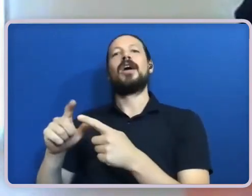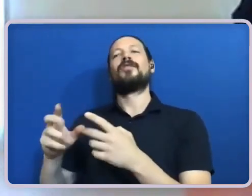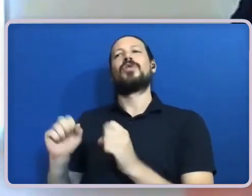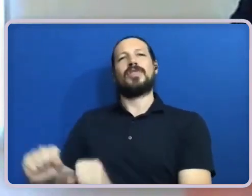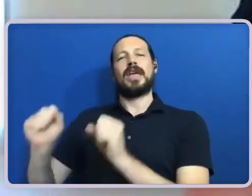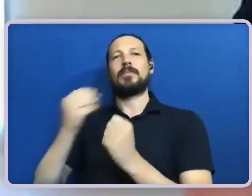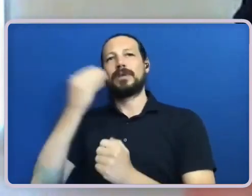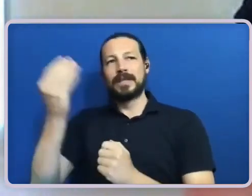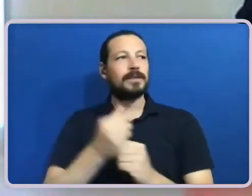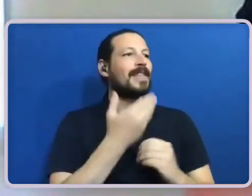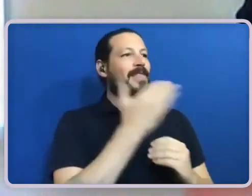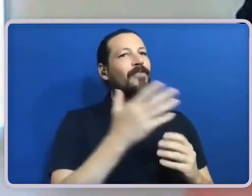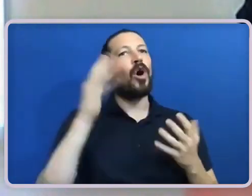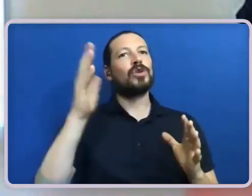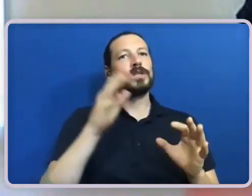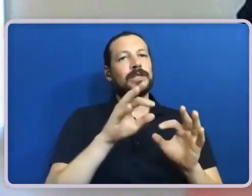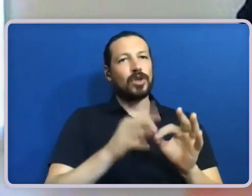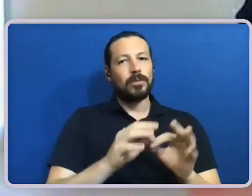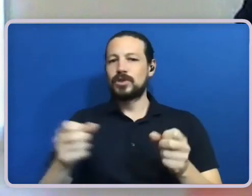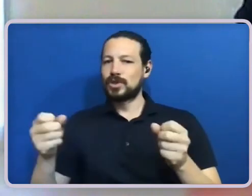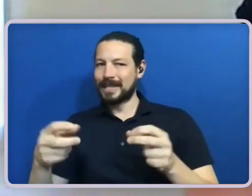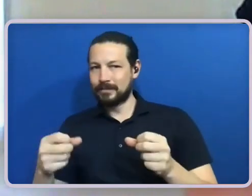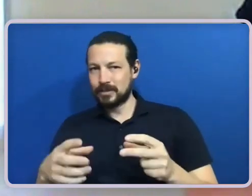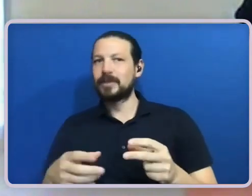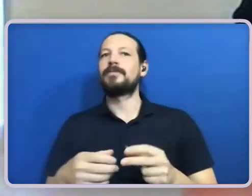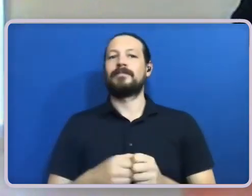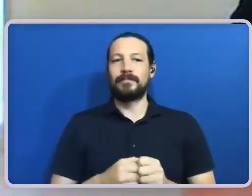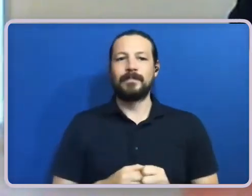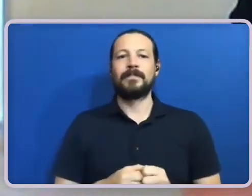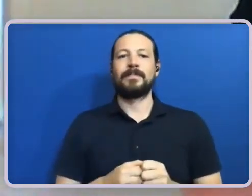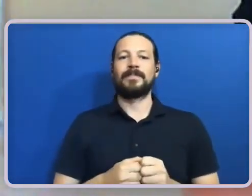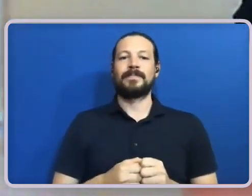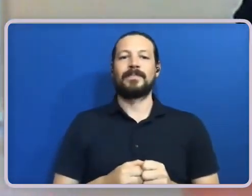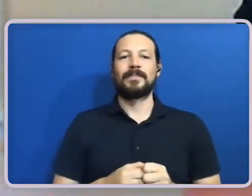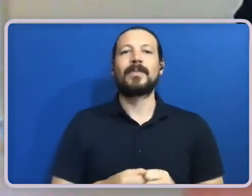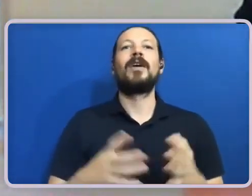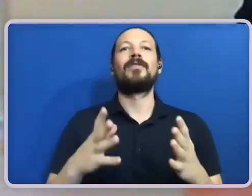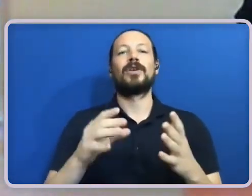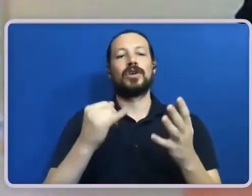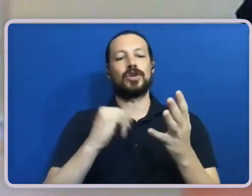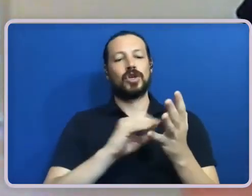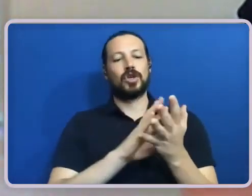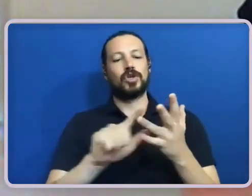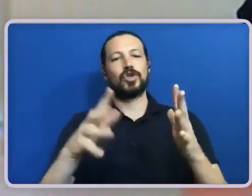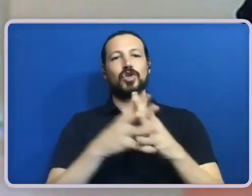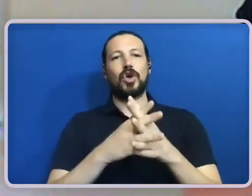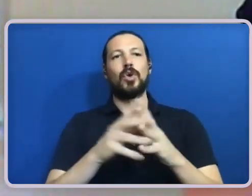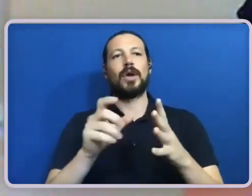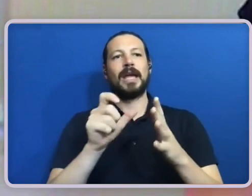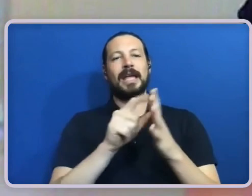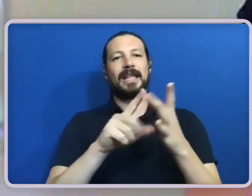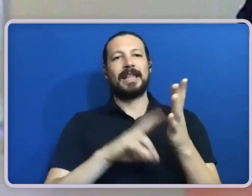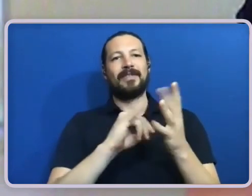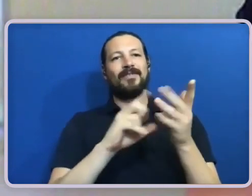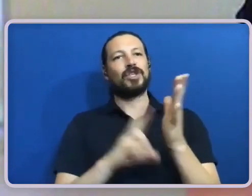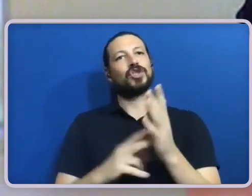the Auslan interpreters and captioners for their work today. Show Division for bringing this production to you today. Please stay safe,